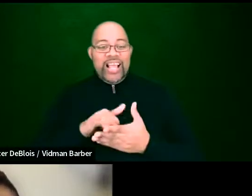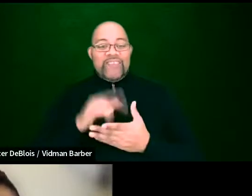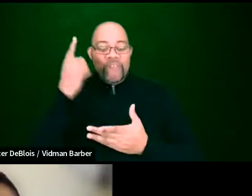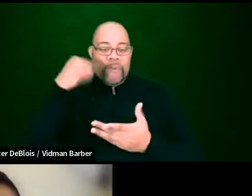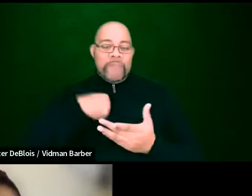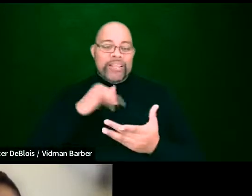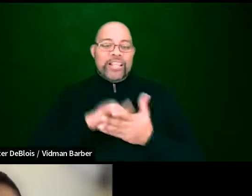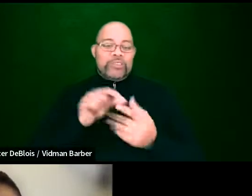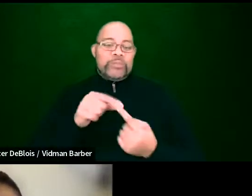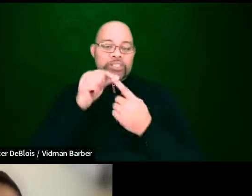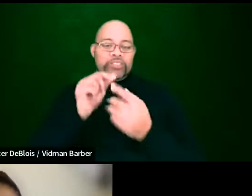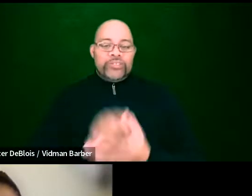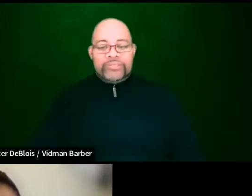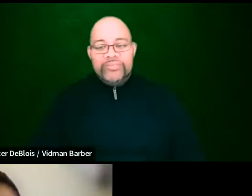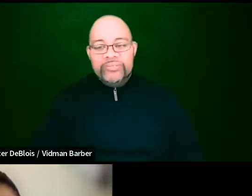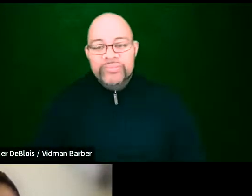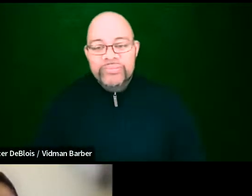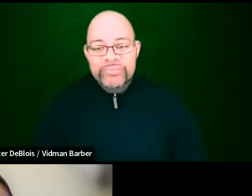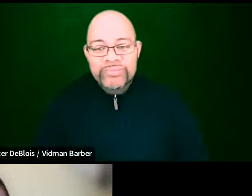me.